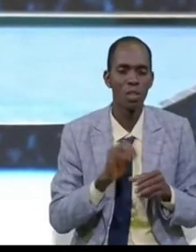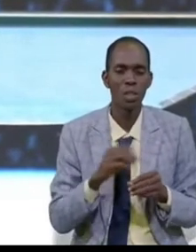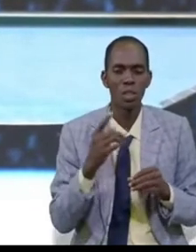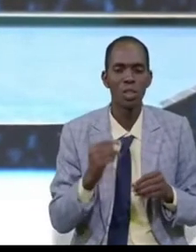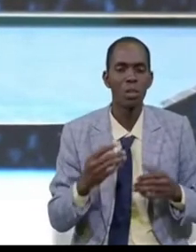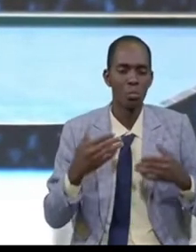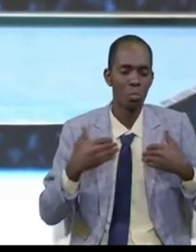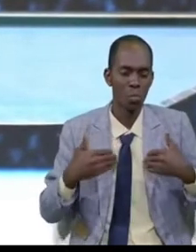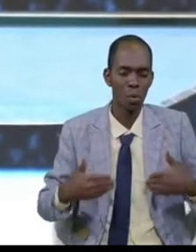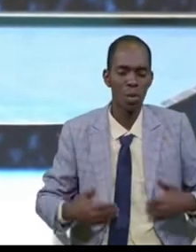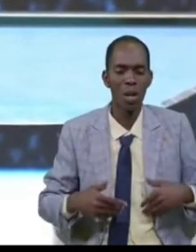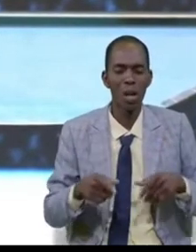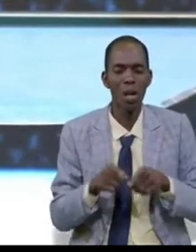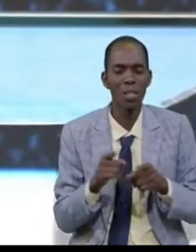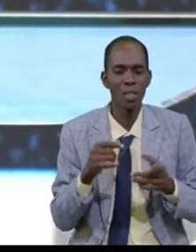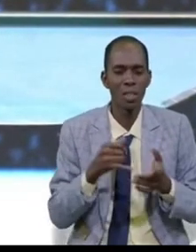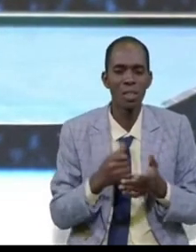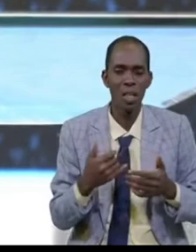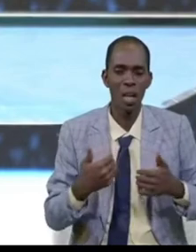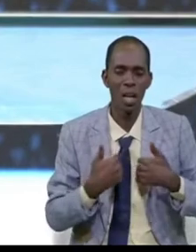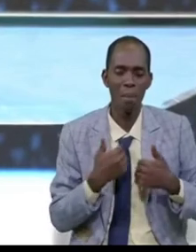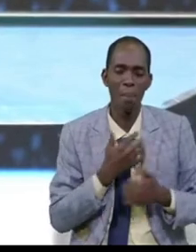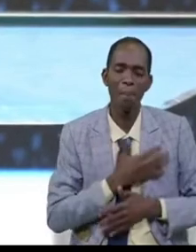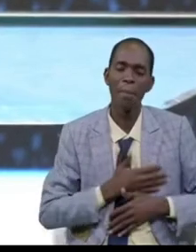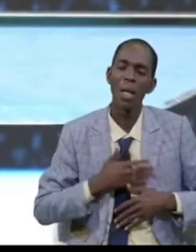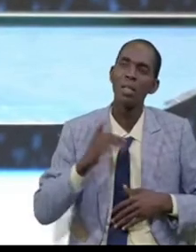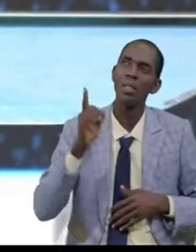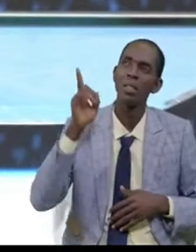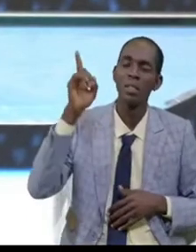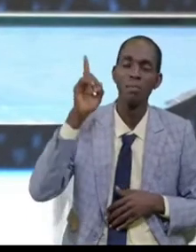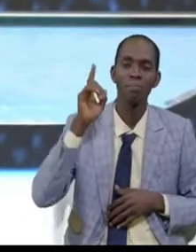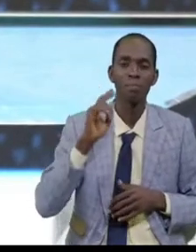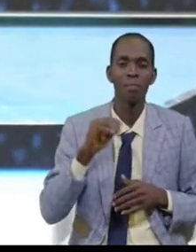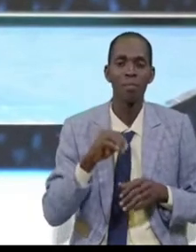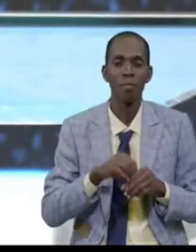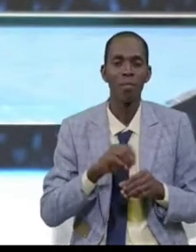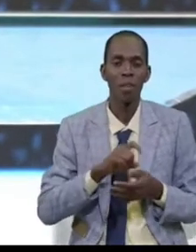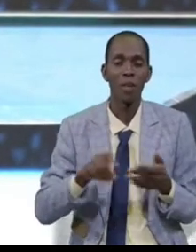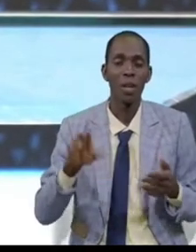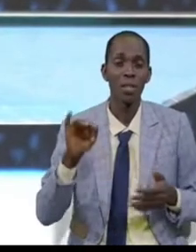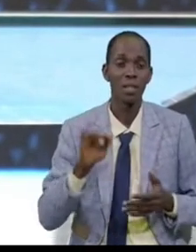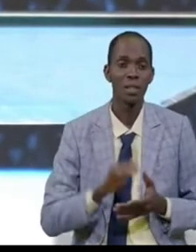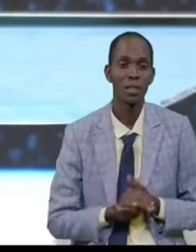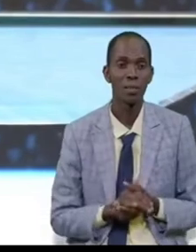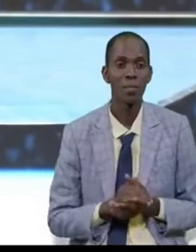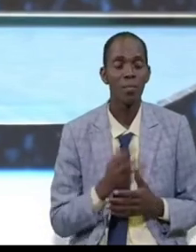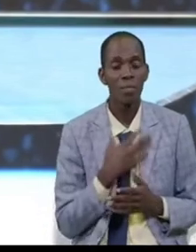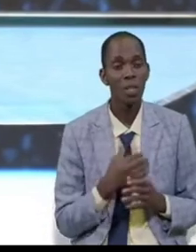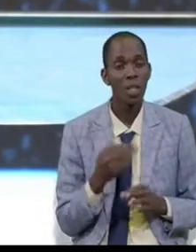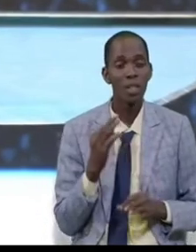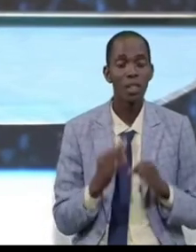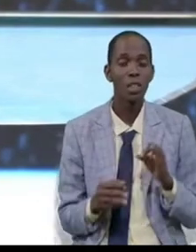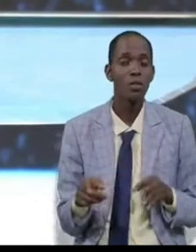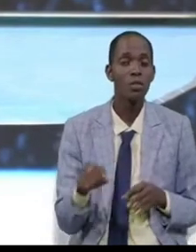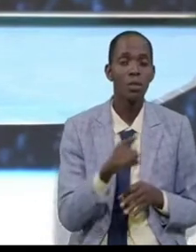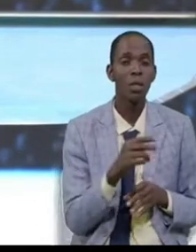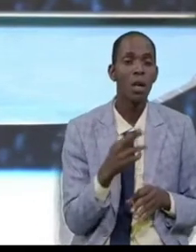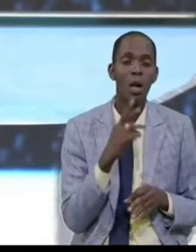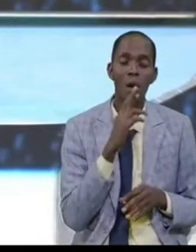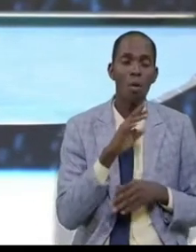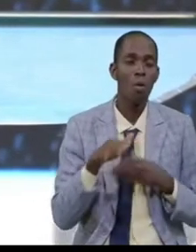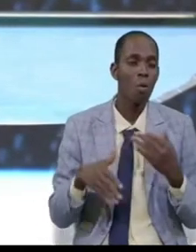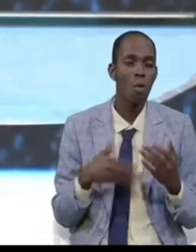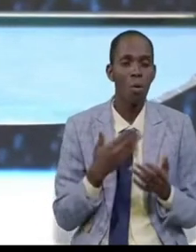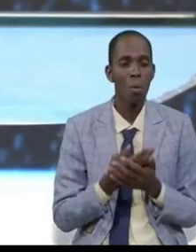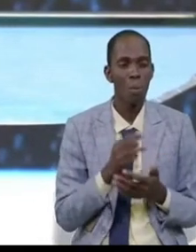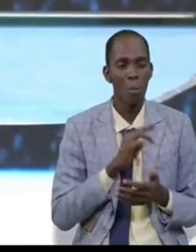as it has pleased him. Look at verse 19. And if they were all one member doing